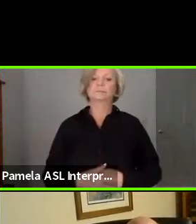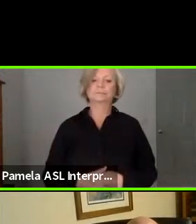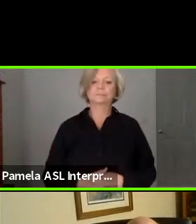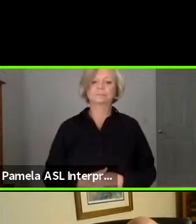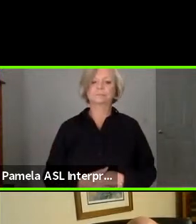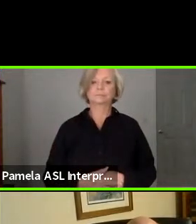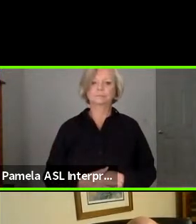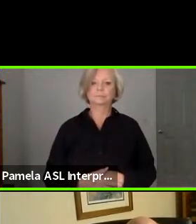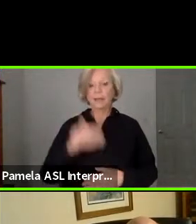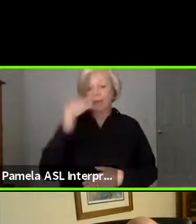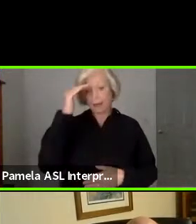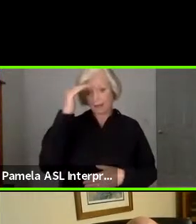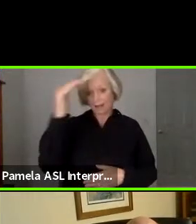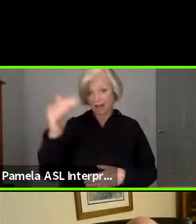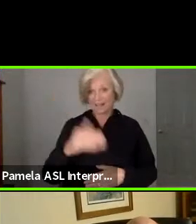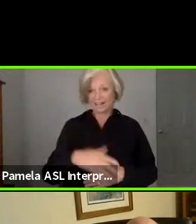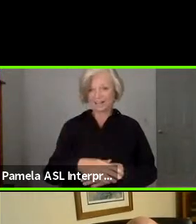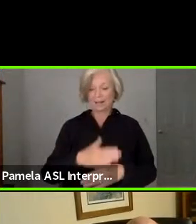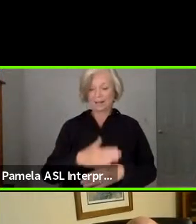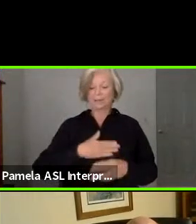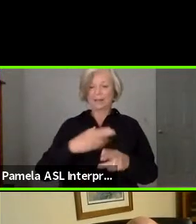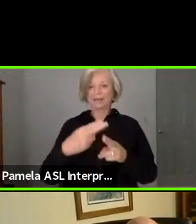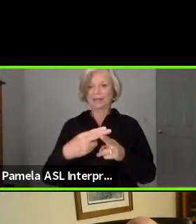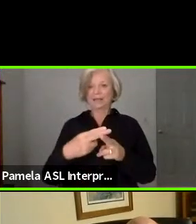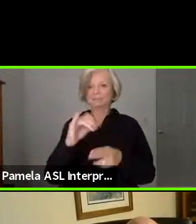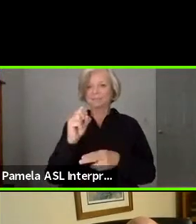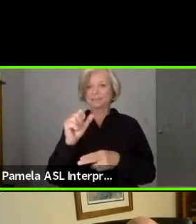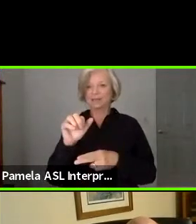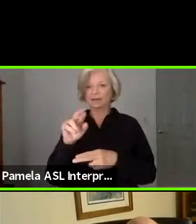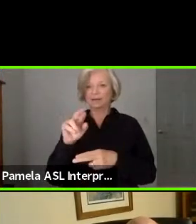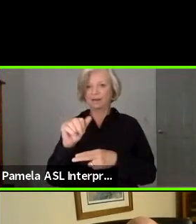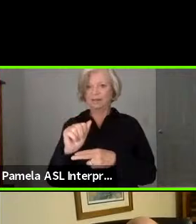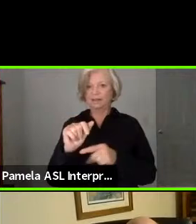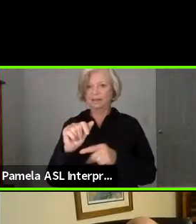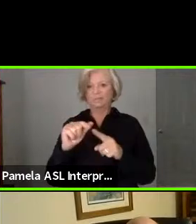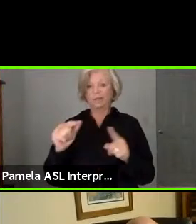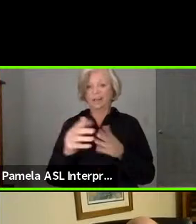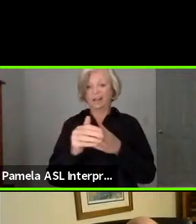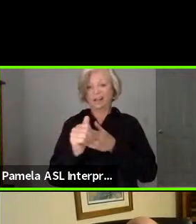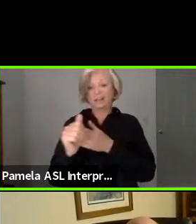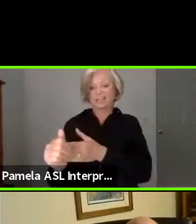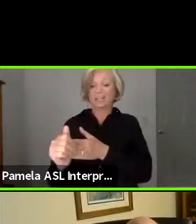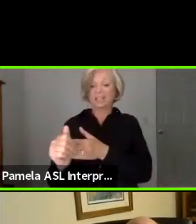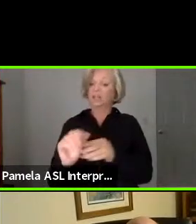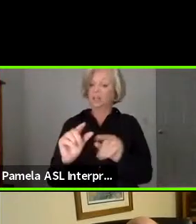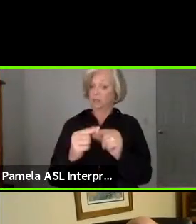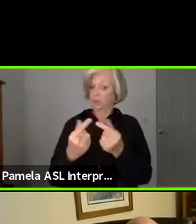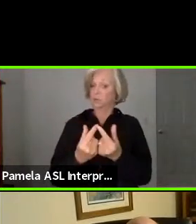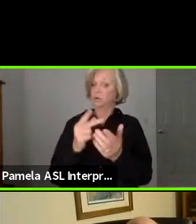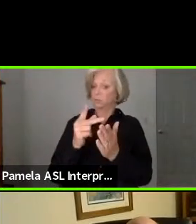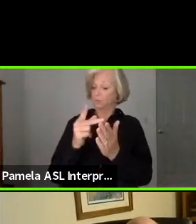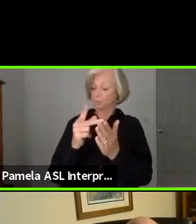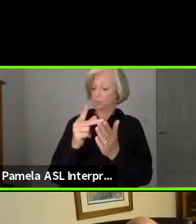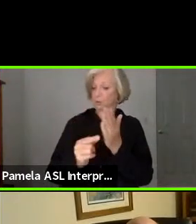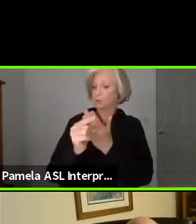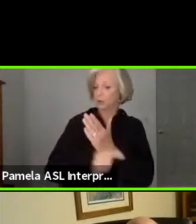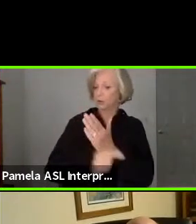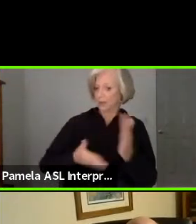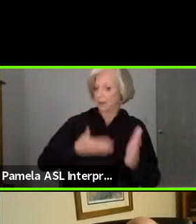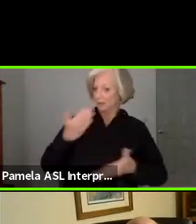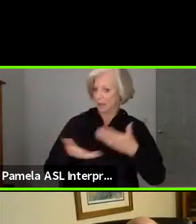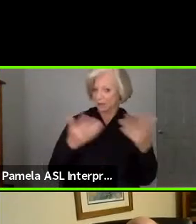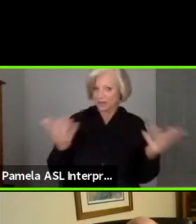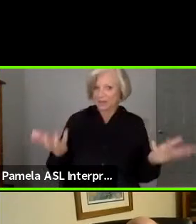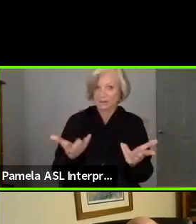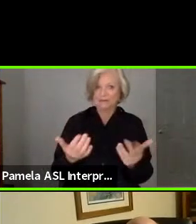Hi, everyone. I'm Sahar. I co-lead the Youth Mobilizer program, and I am happy to be here today to